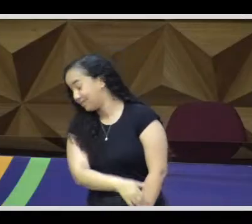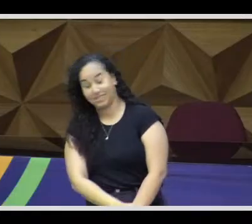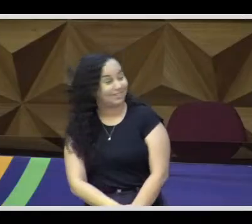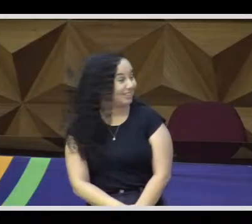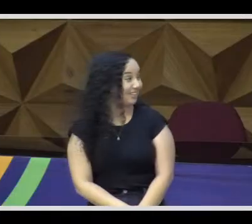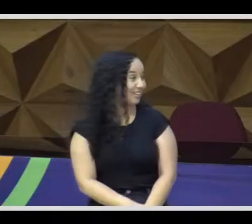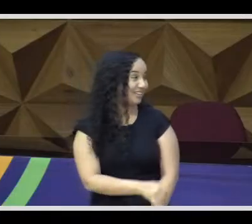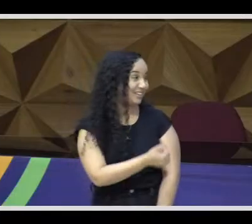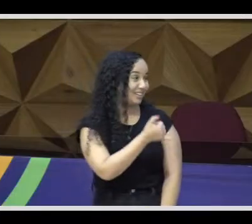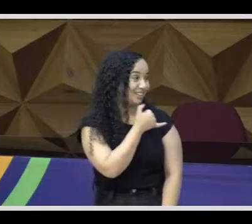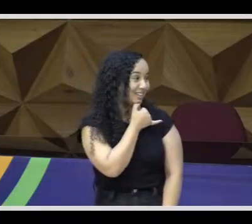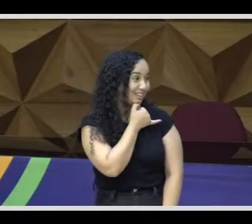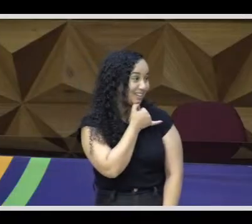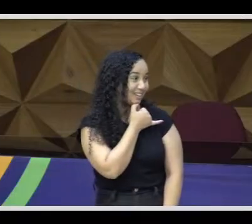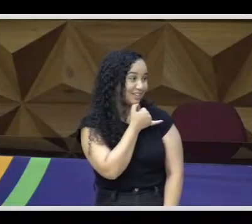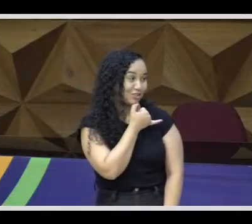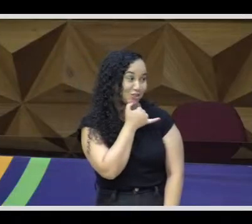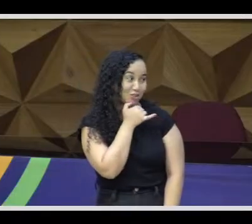auditorium, that's so bad.